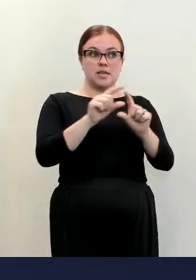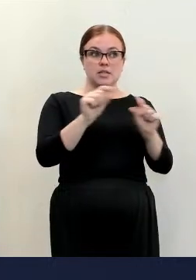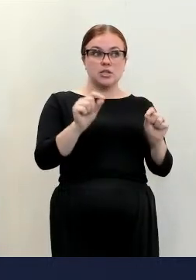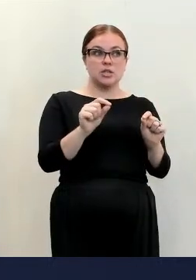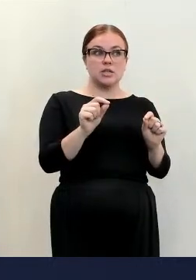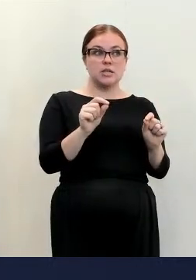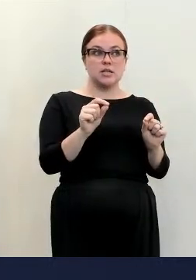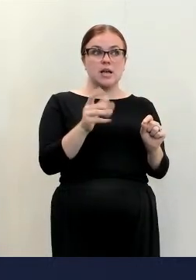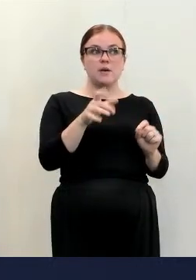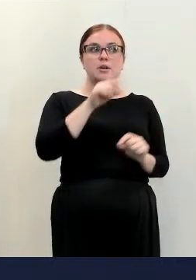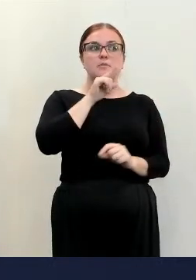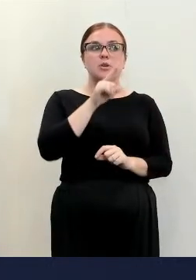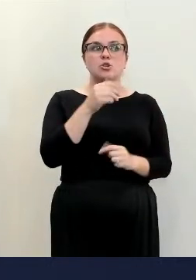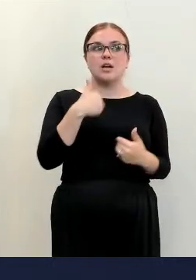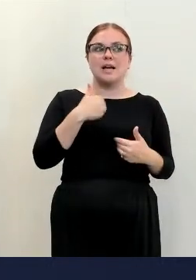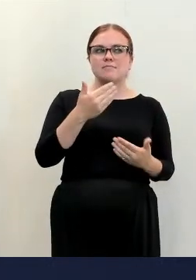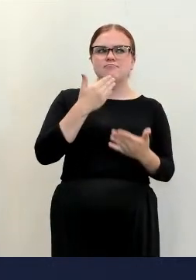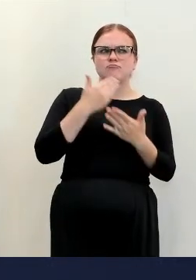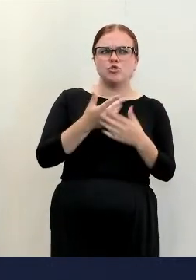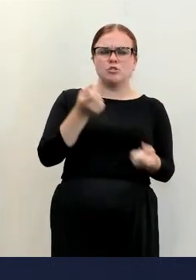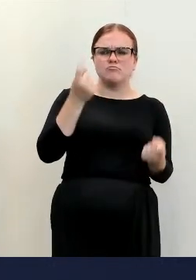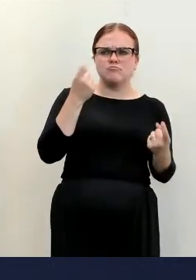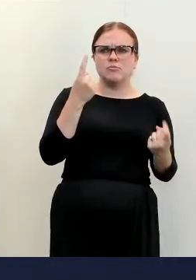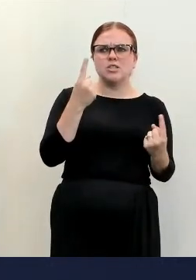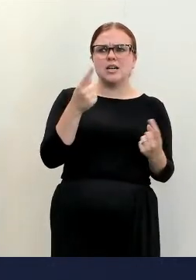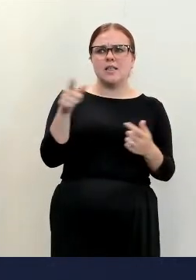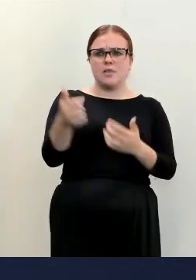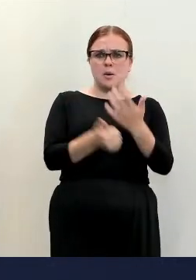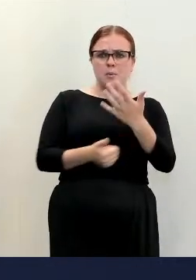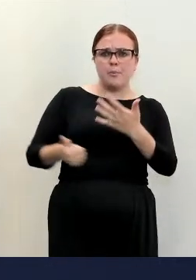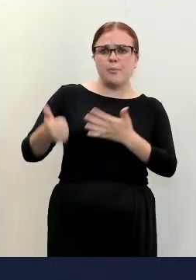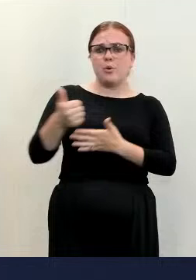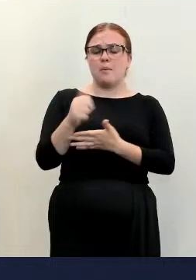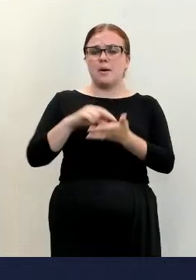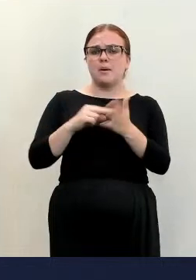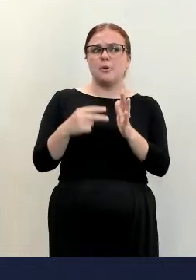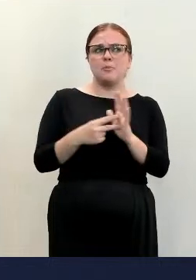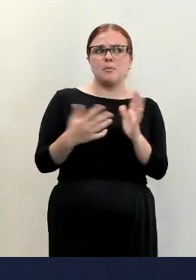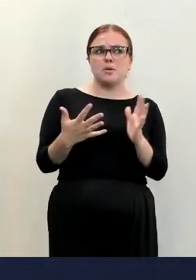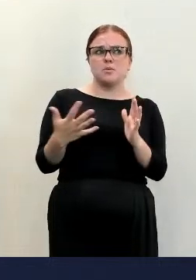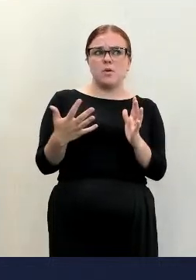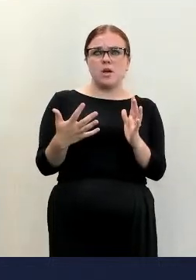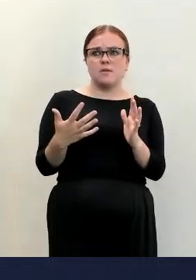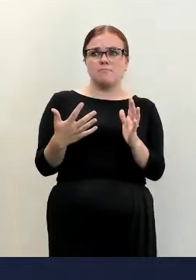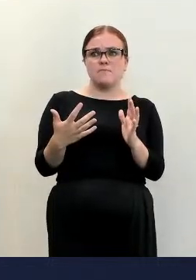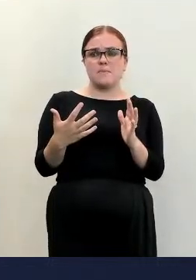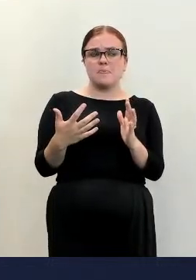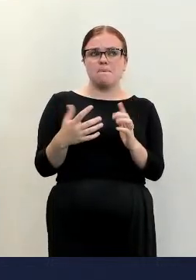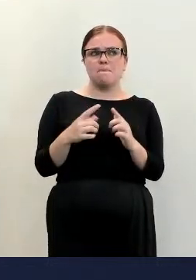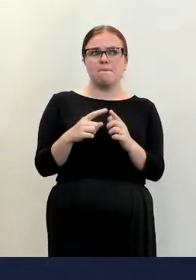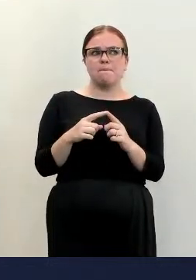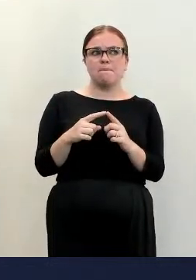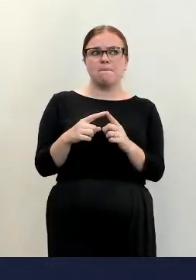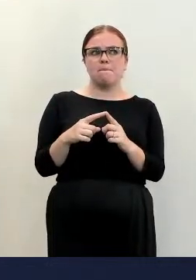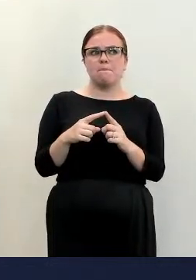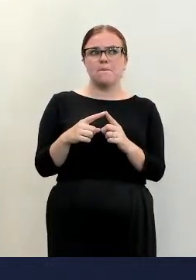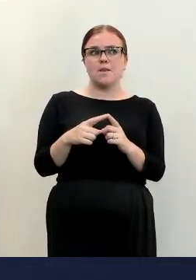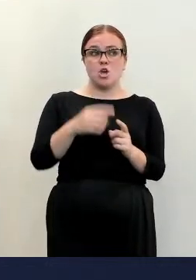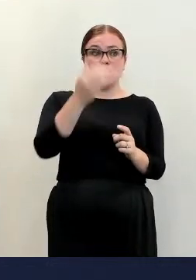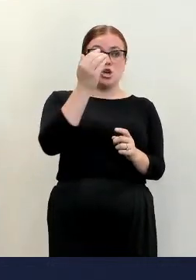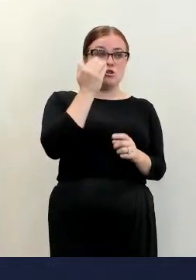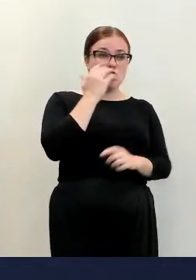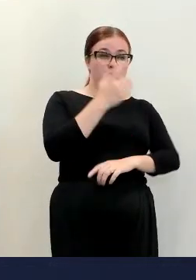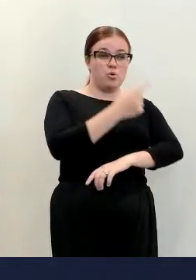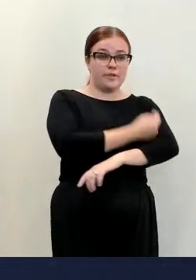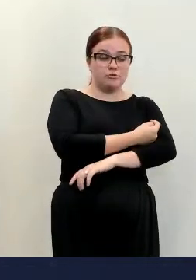What, I just want to make sure I have a good understanding of the primary, when you say detect to protect, is that primarily just a know what your